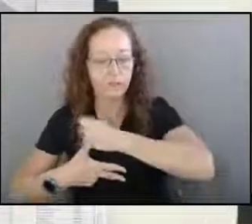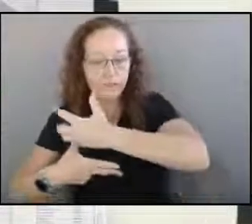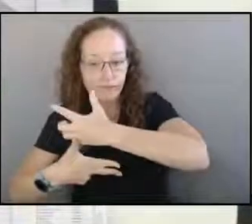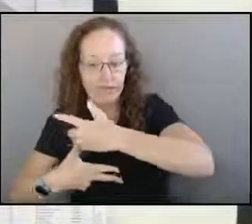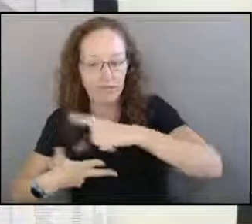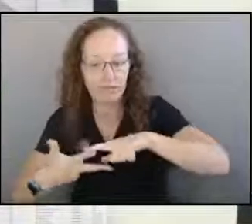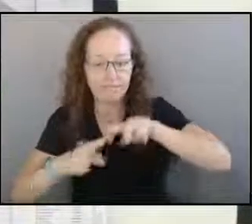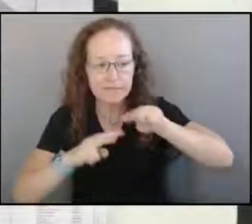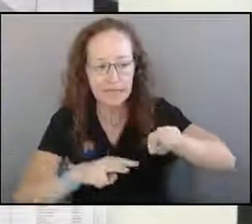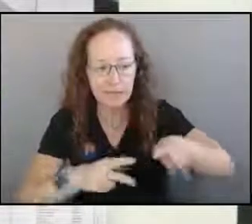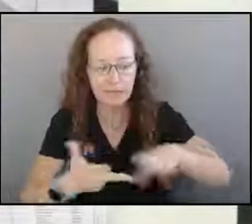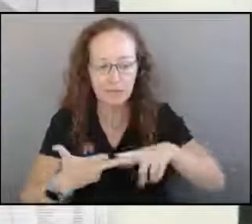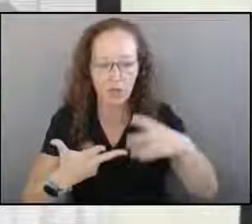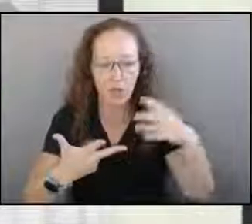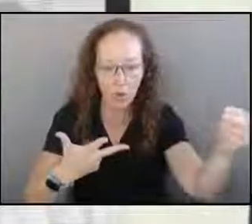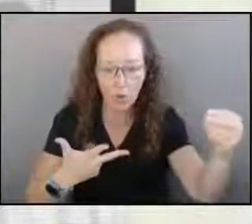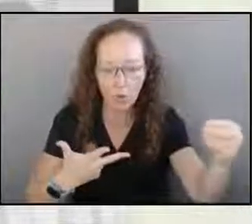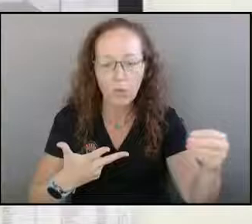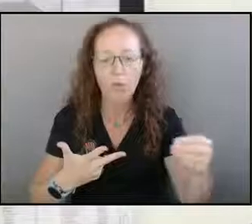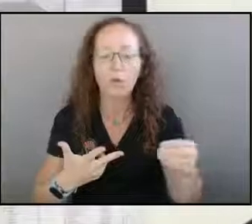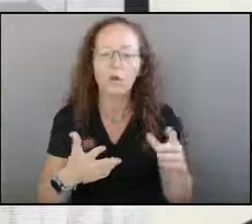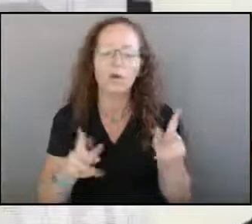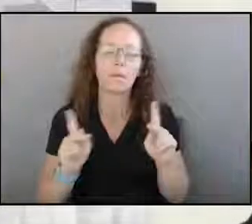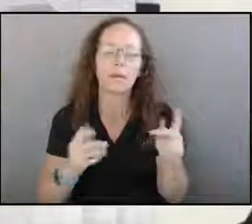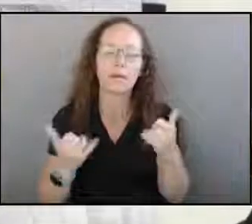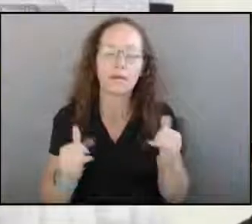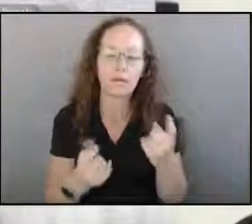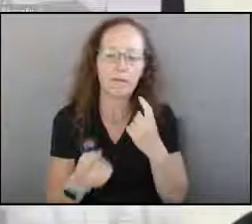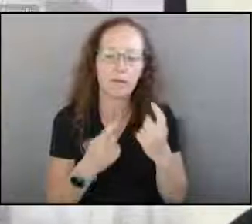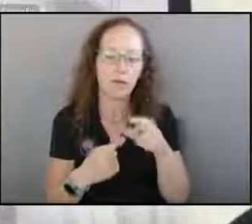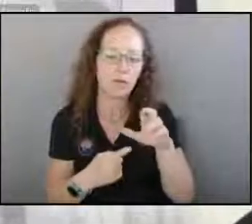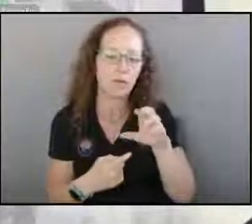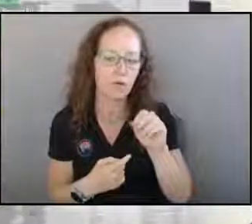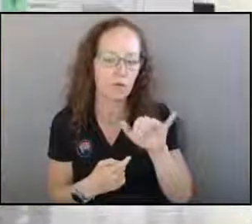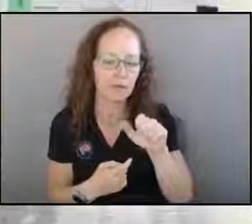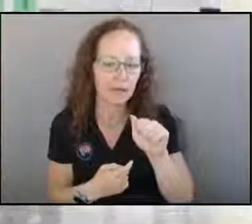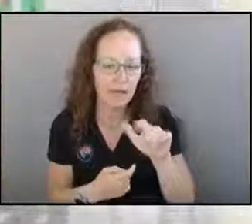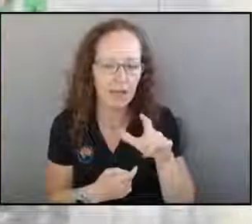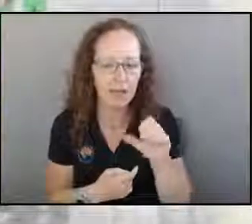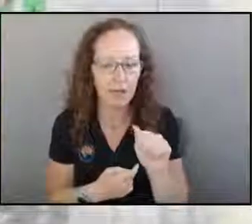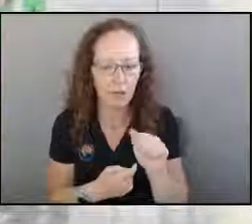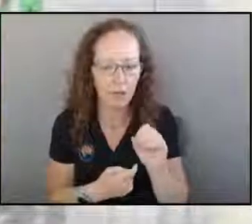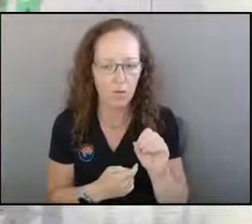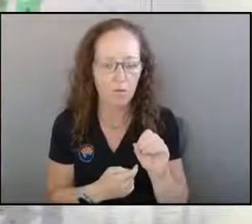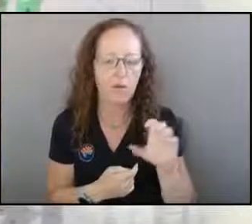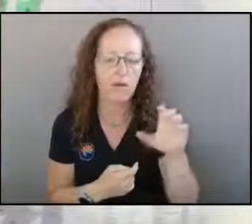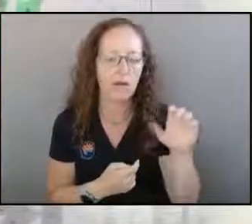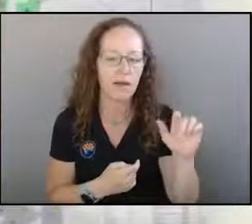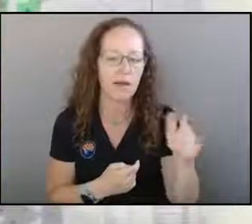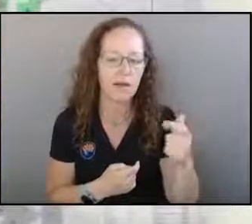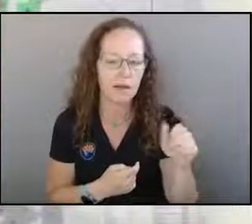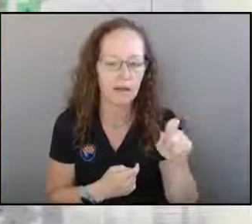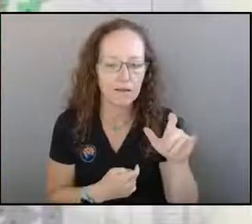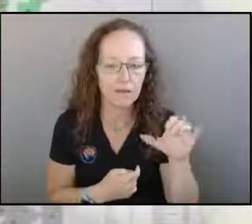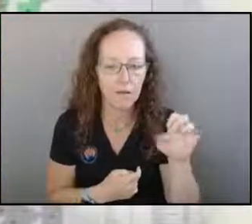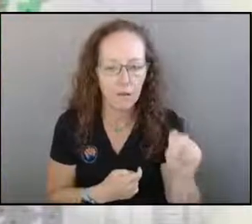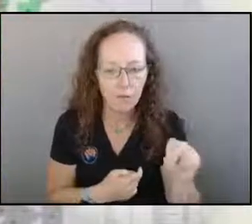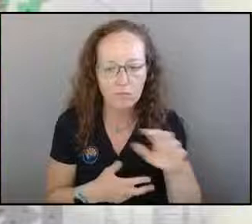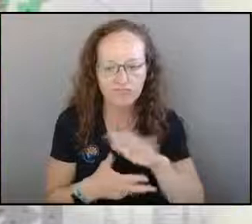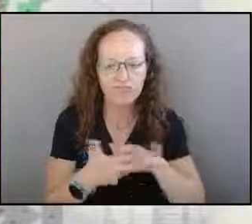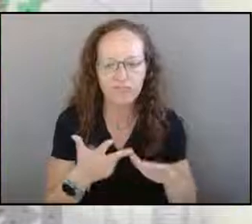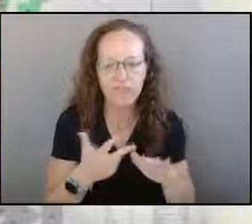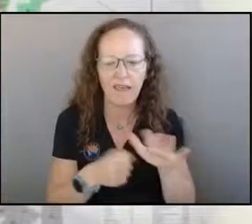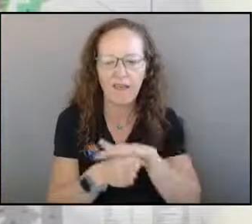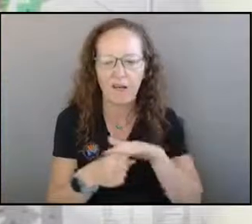the Rociada, Gascon, Maestas Canyon area and repopulation there. As you heard from our operations, there's a lot of really